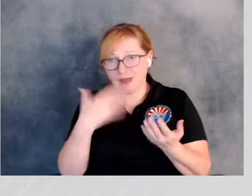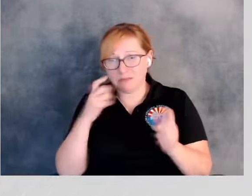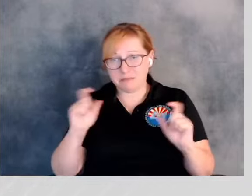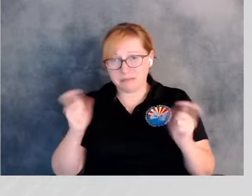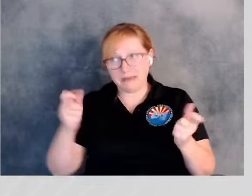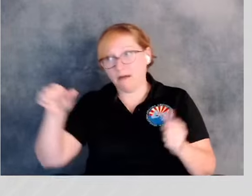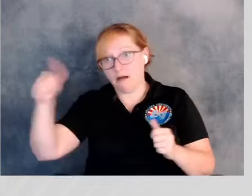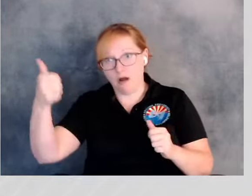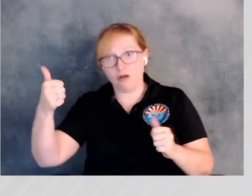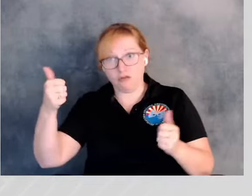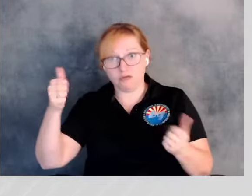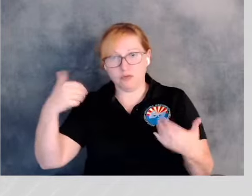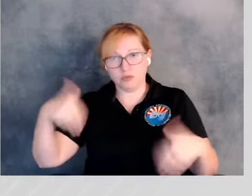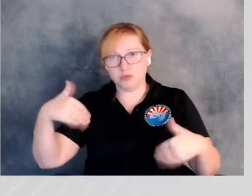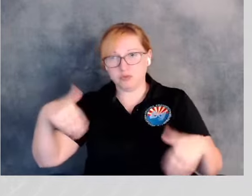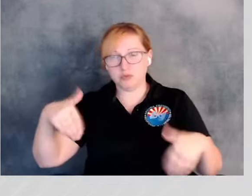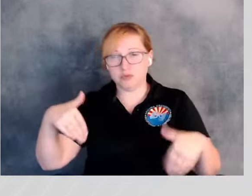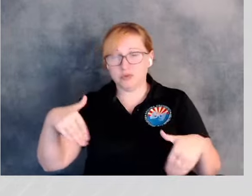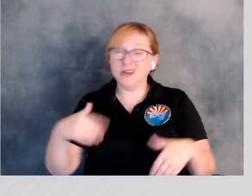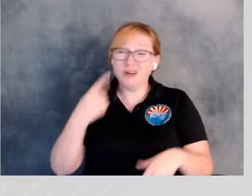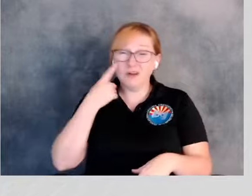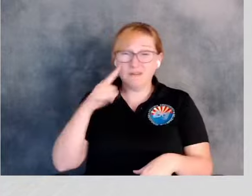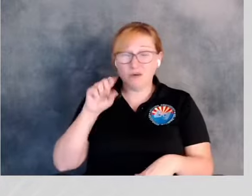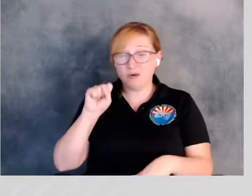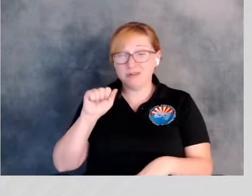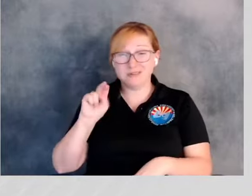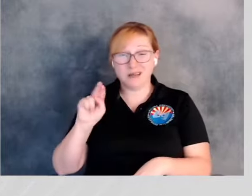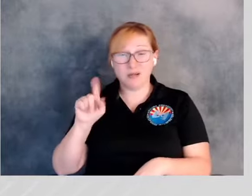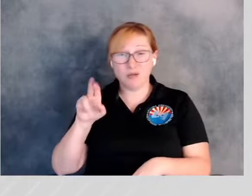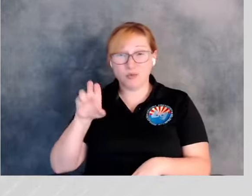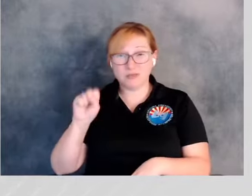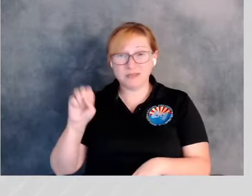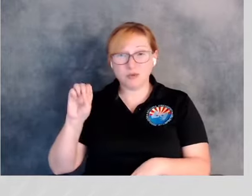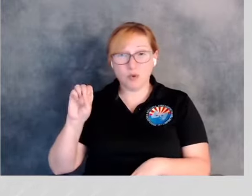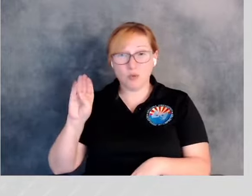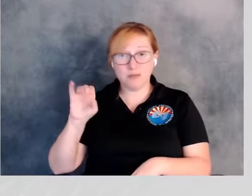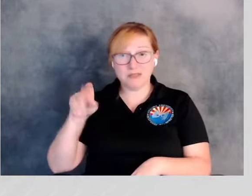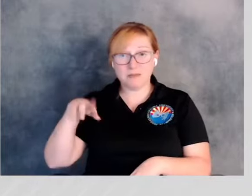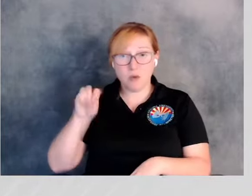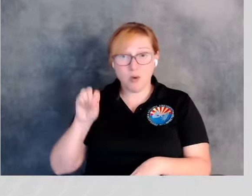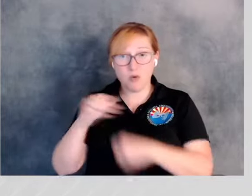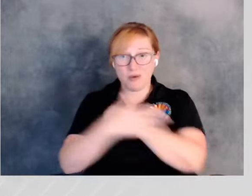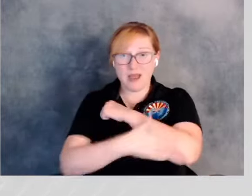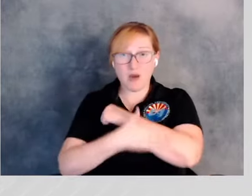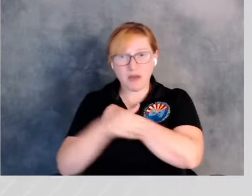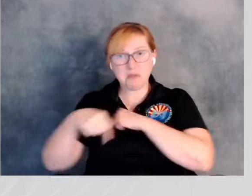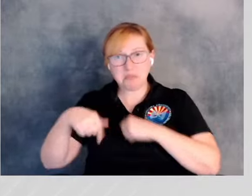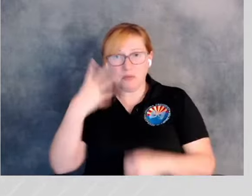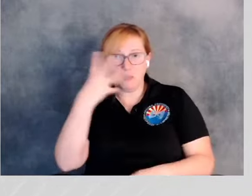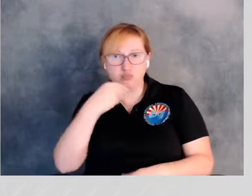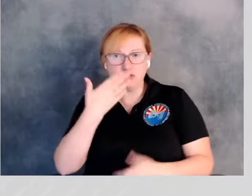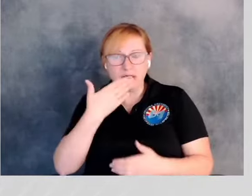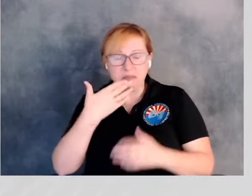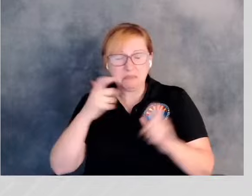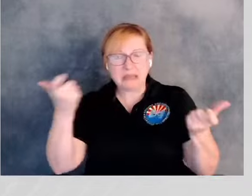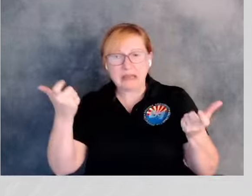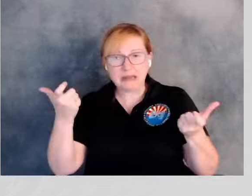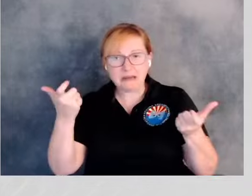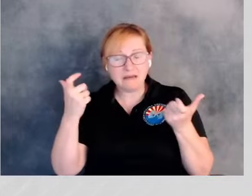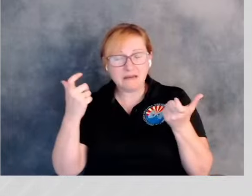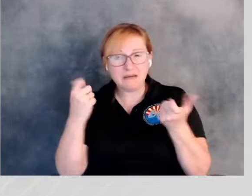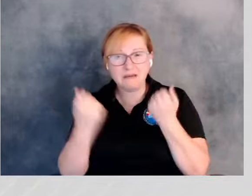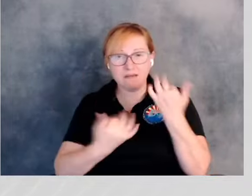Obispo County, it's a pretty big one. So we've had about 23 people mobilized on our team. All of them